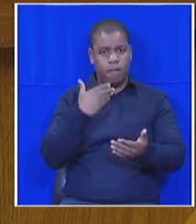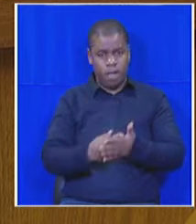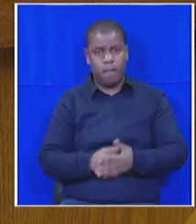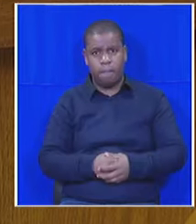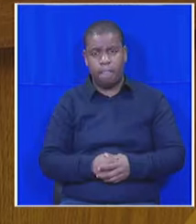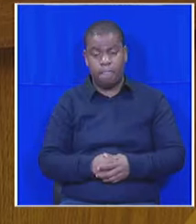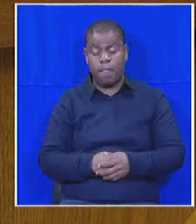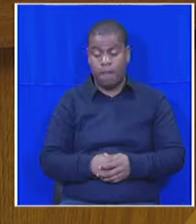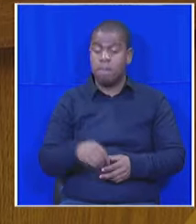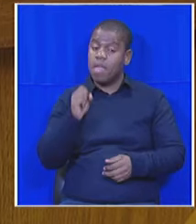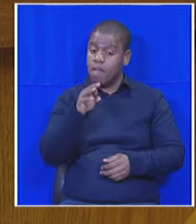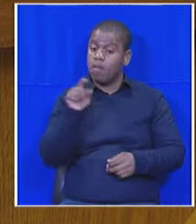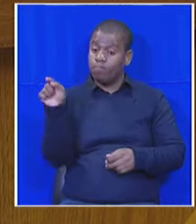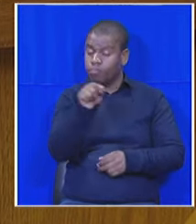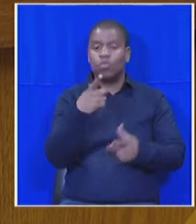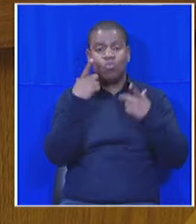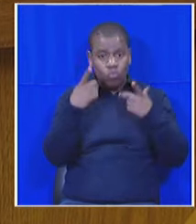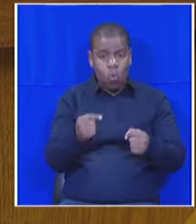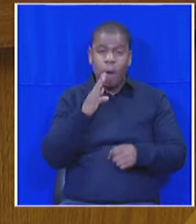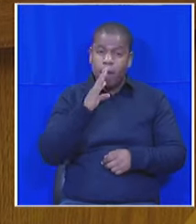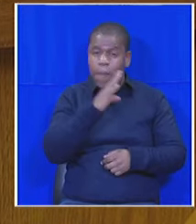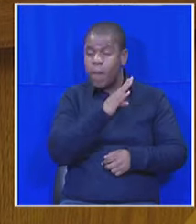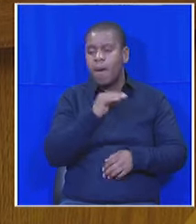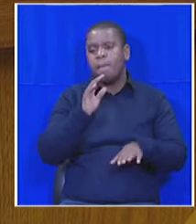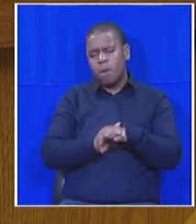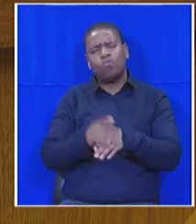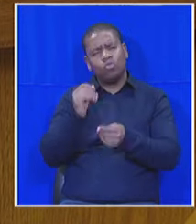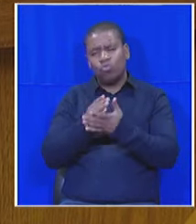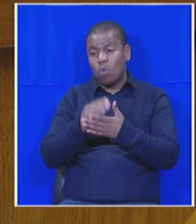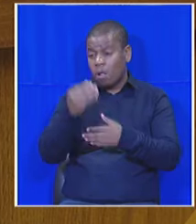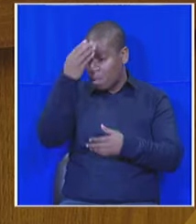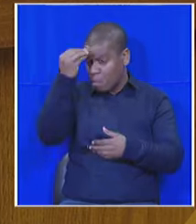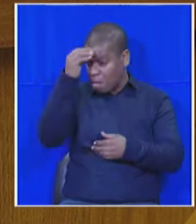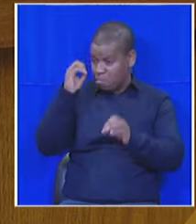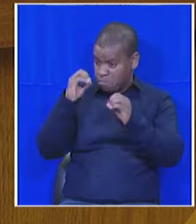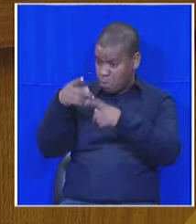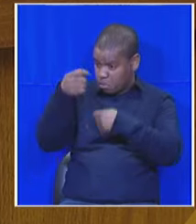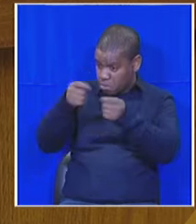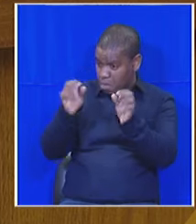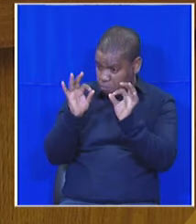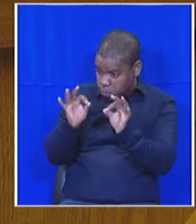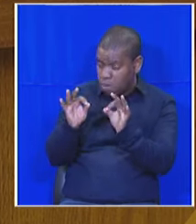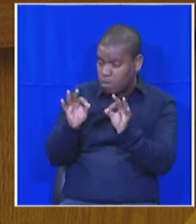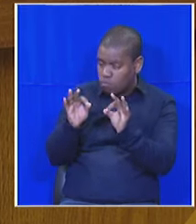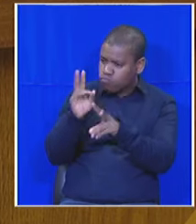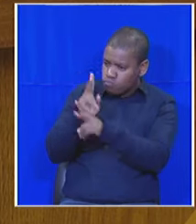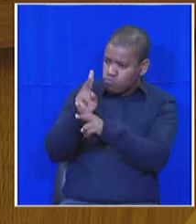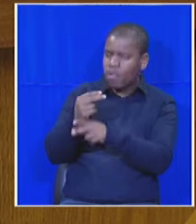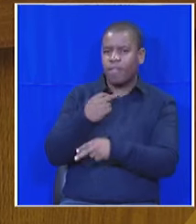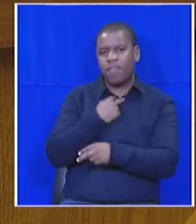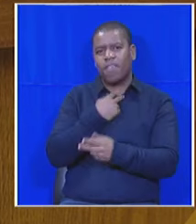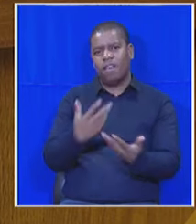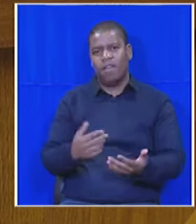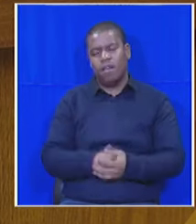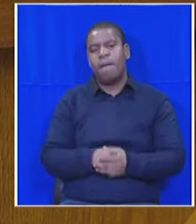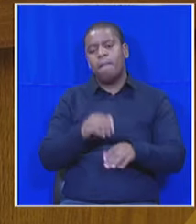impossible to say whether Minister Zulu's department is spending money wisely. Other shortcomings of the budget are the inadequate provisions for